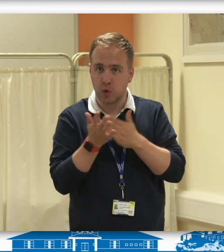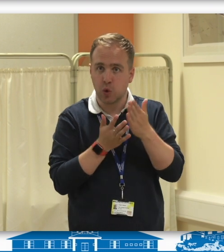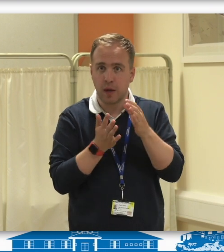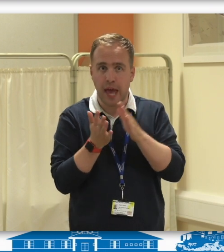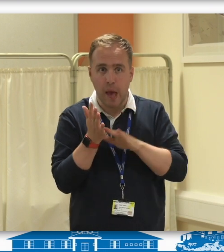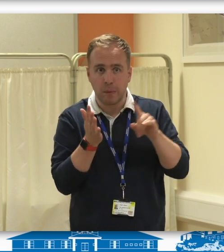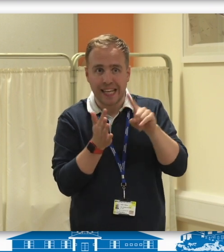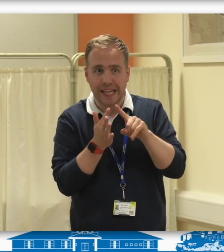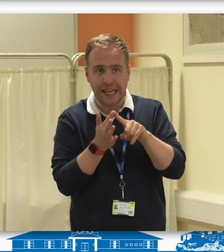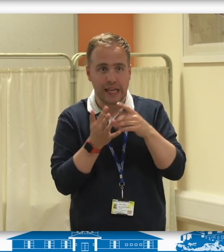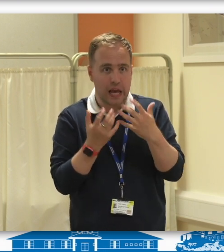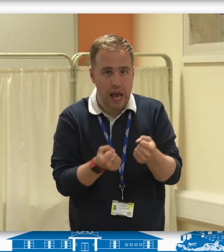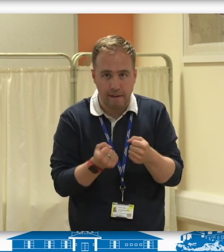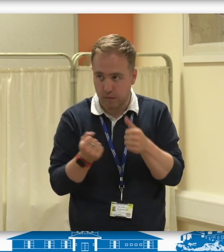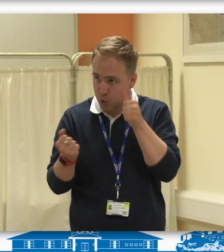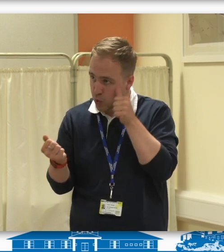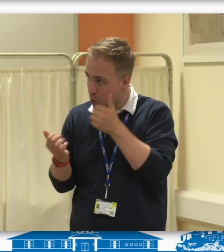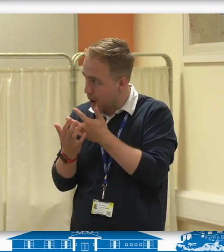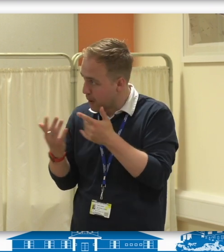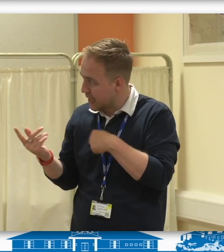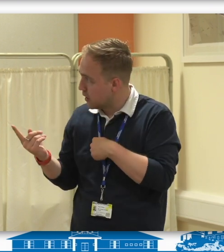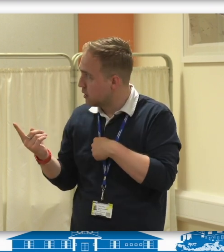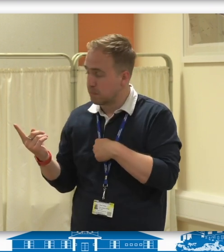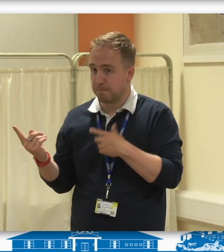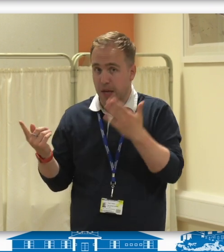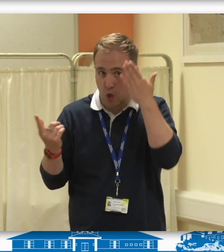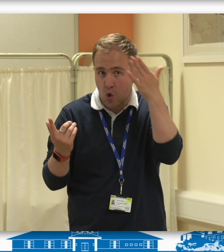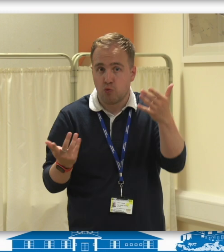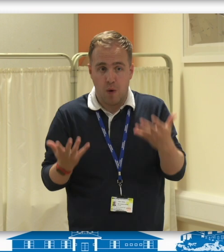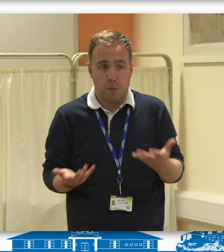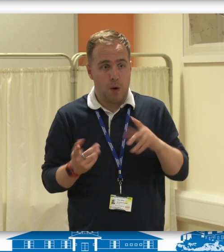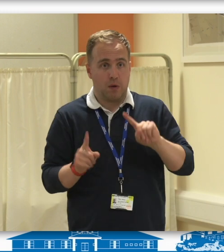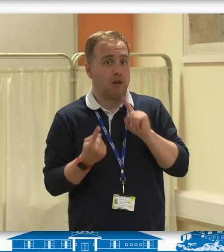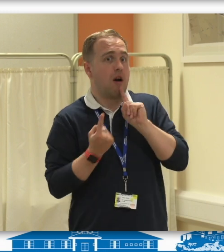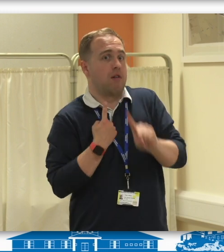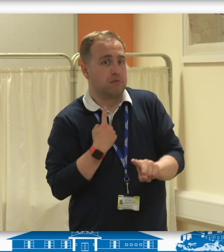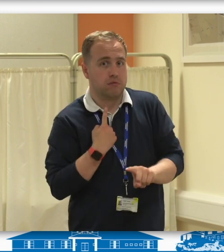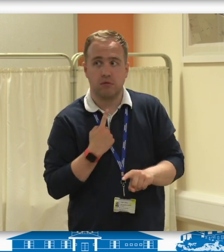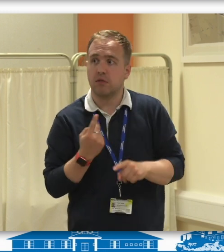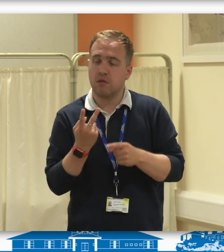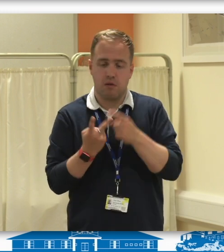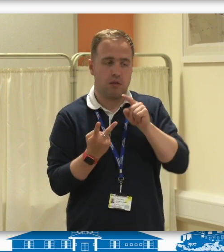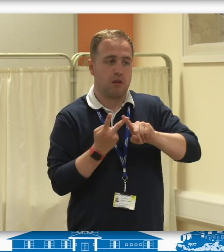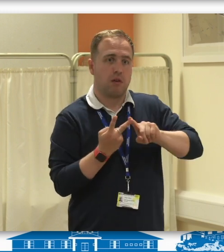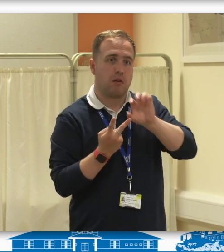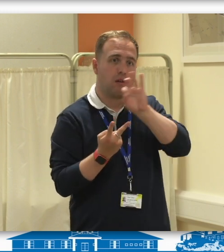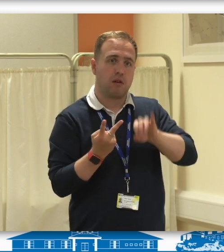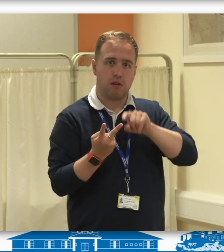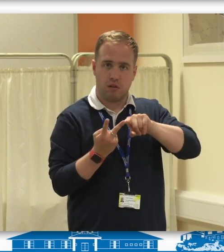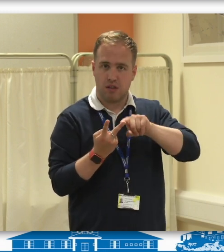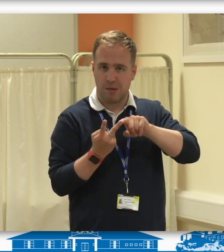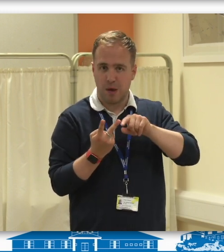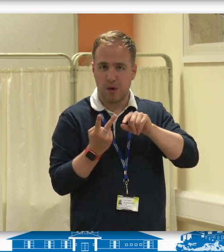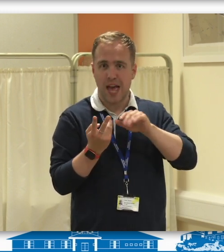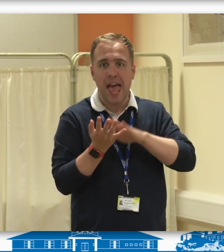you got any sense of, I don't have it to hand, sorry. No, okay. And the other question is about